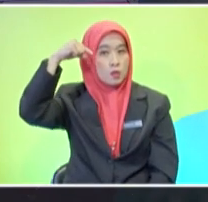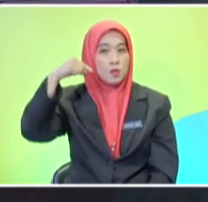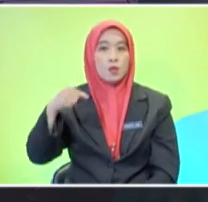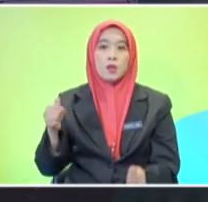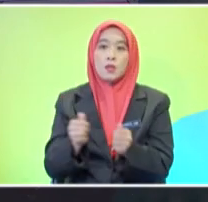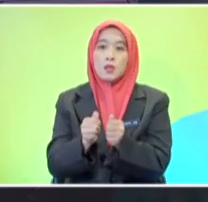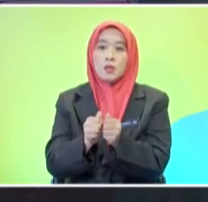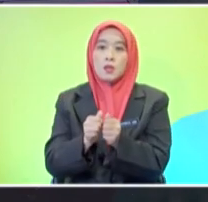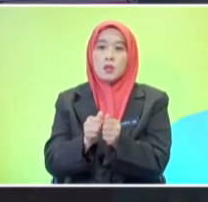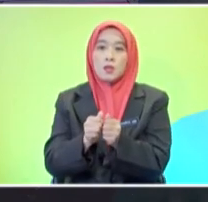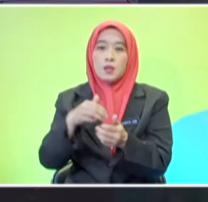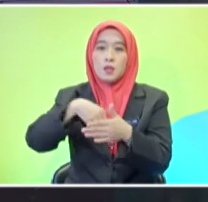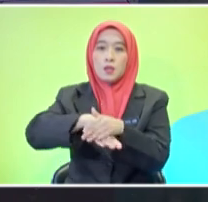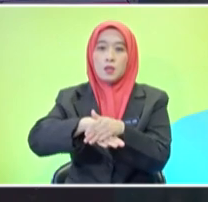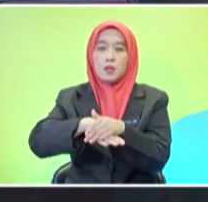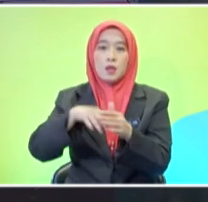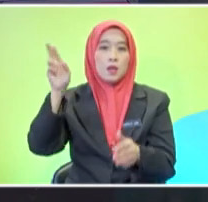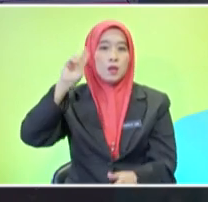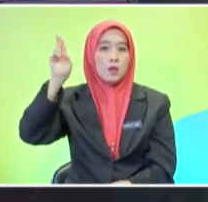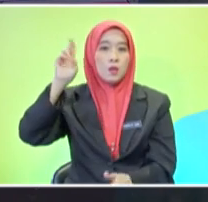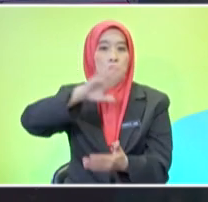studio. Hello, everyone.